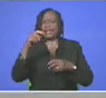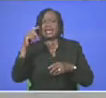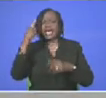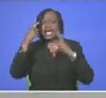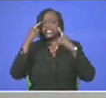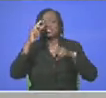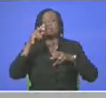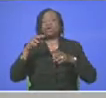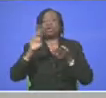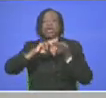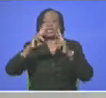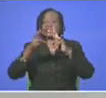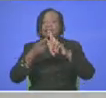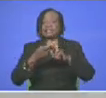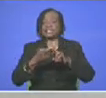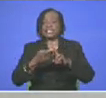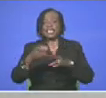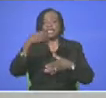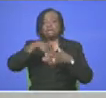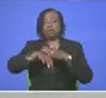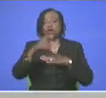activities.